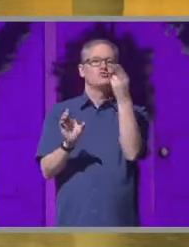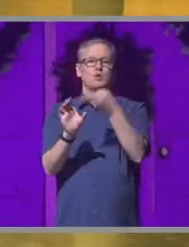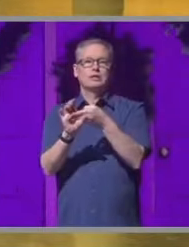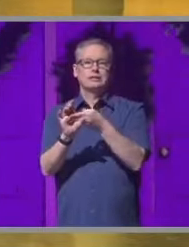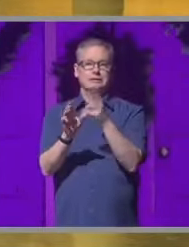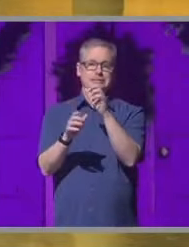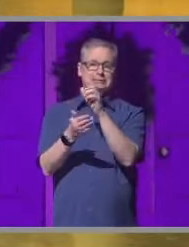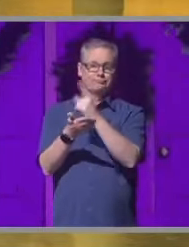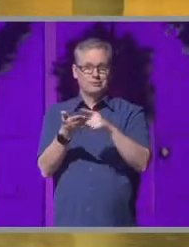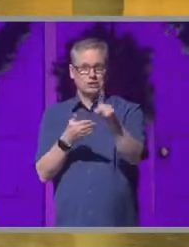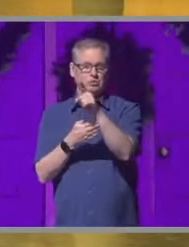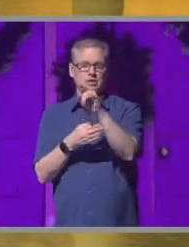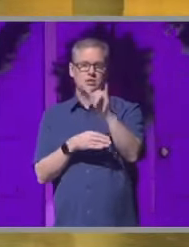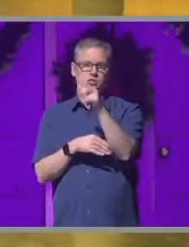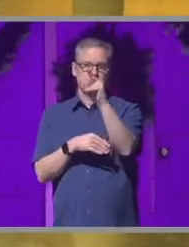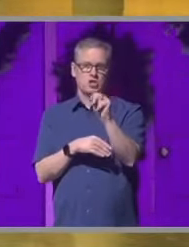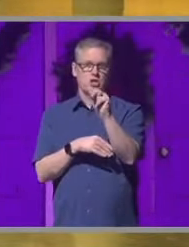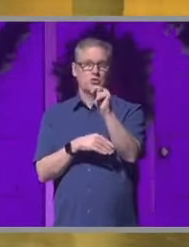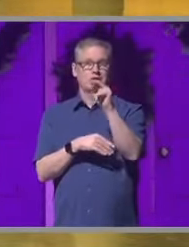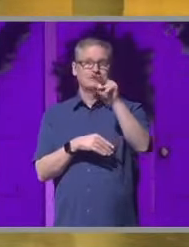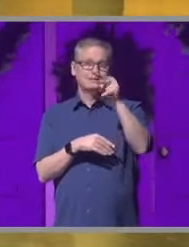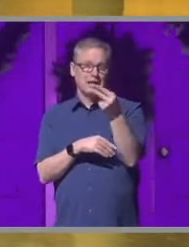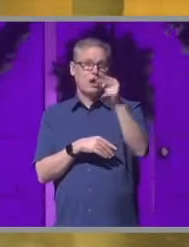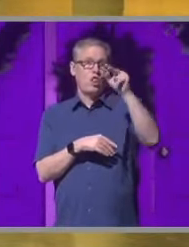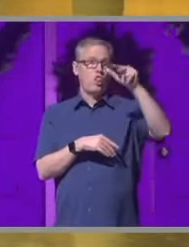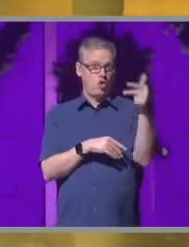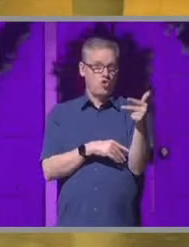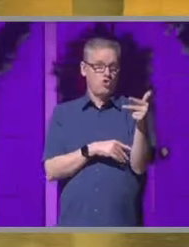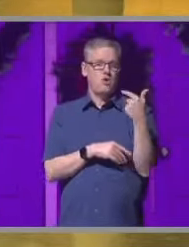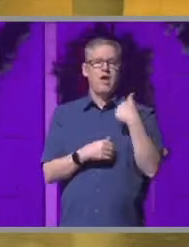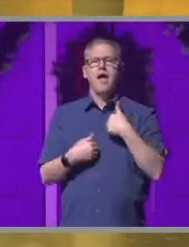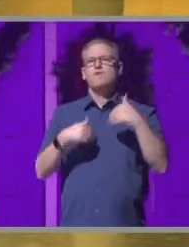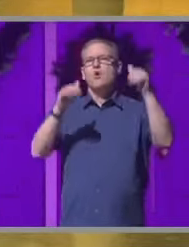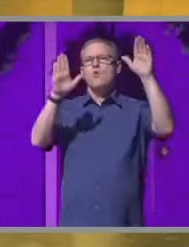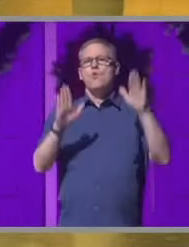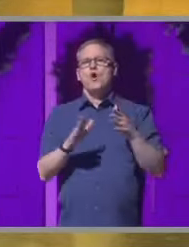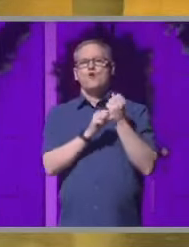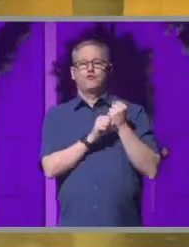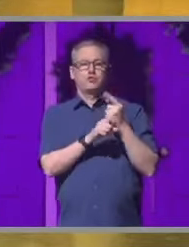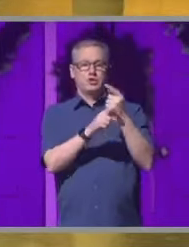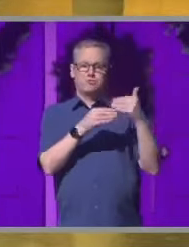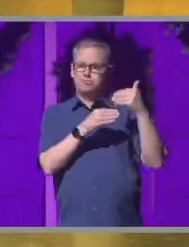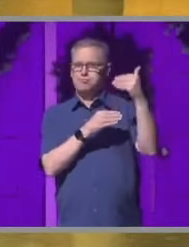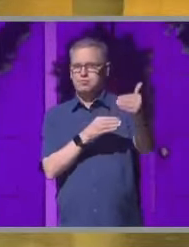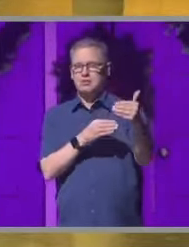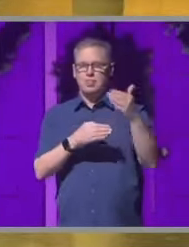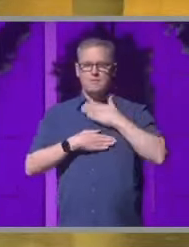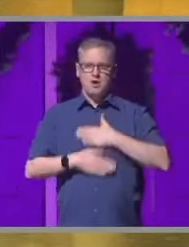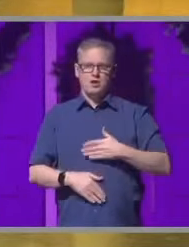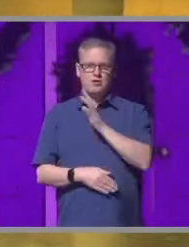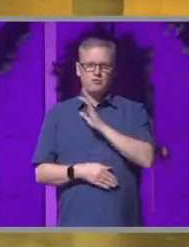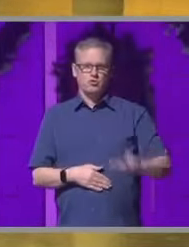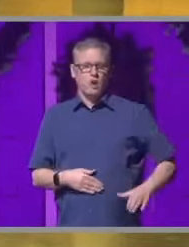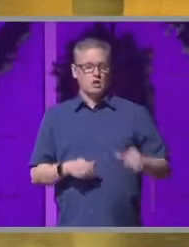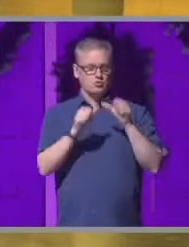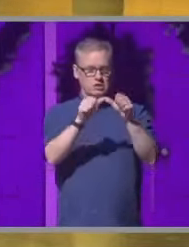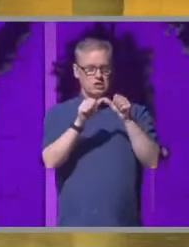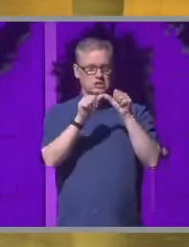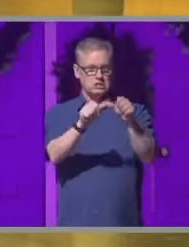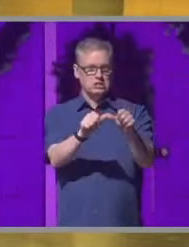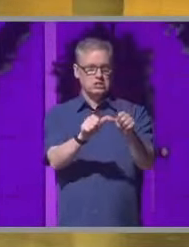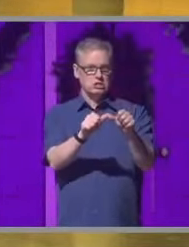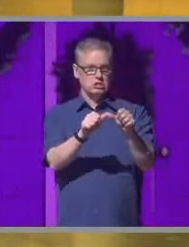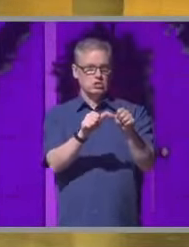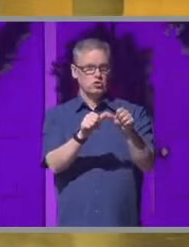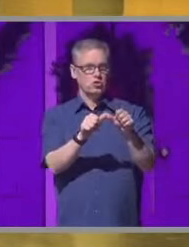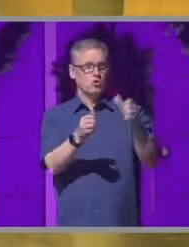weekend, January 2nd and 3rd. We have a great year ahead as the body of Christ as we continue to walk in